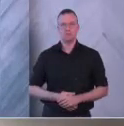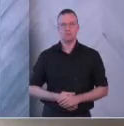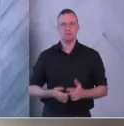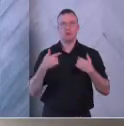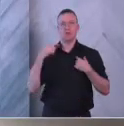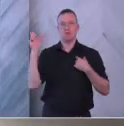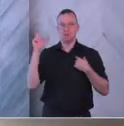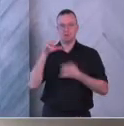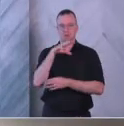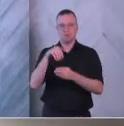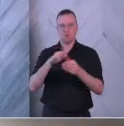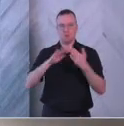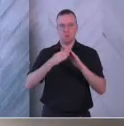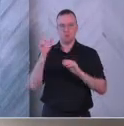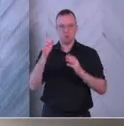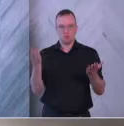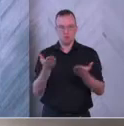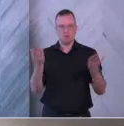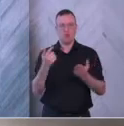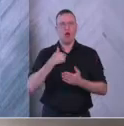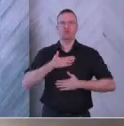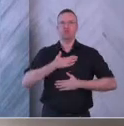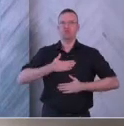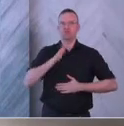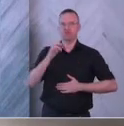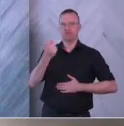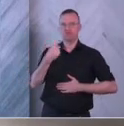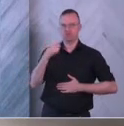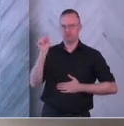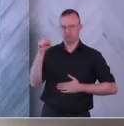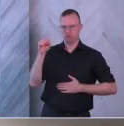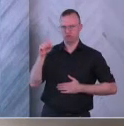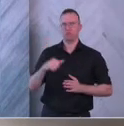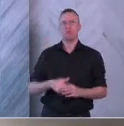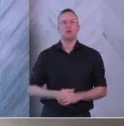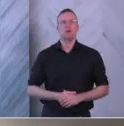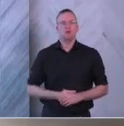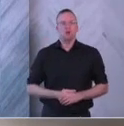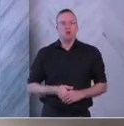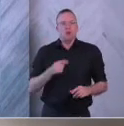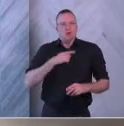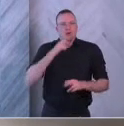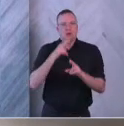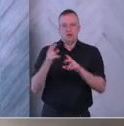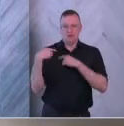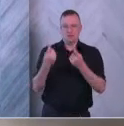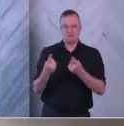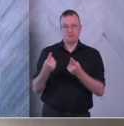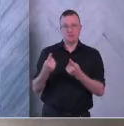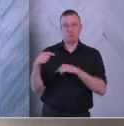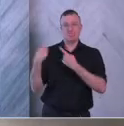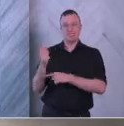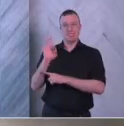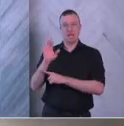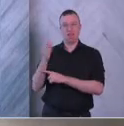Muslim and a member of the Muslim community, I can truly appreciate the question that you're asking. As I'd mentioned, after the events of 9/11, being in